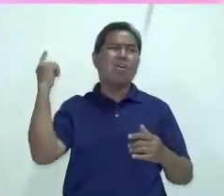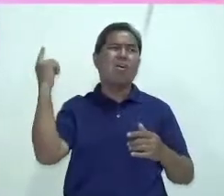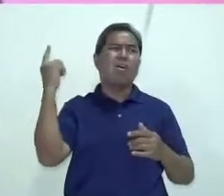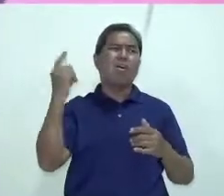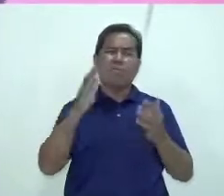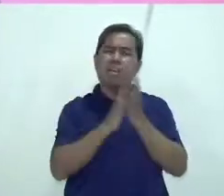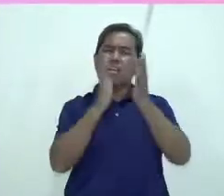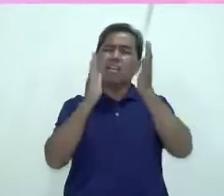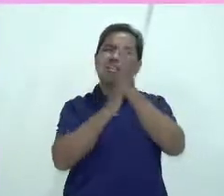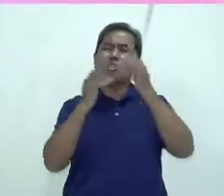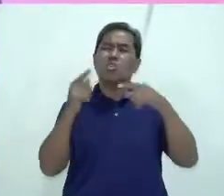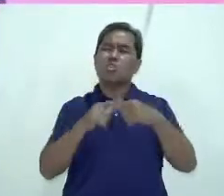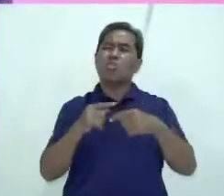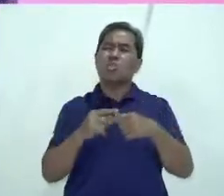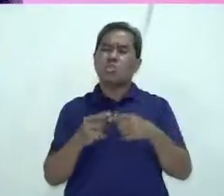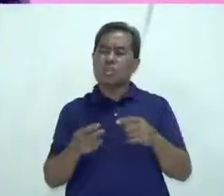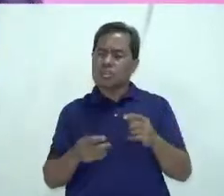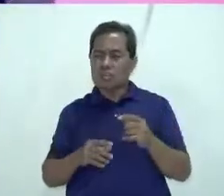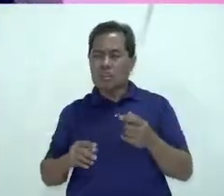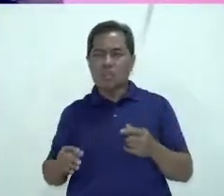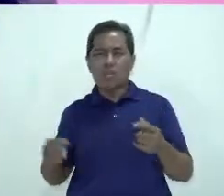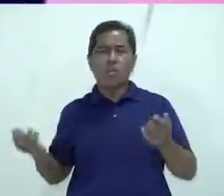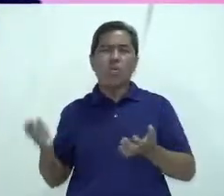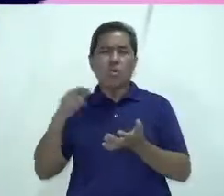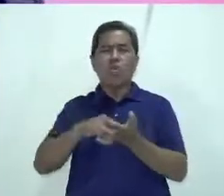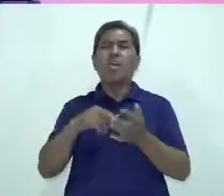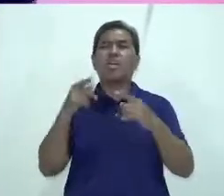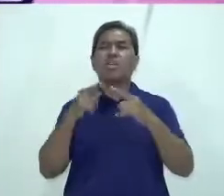are raised, hallelujah.